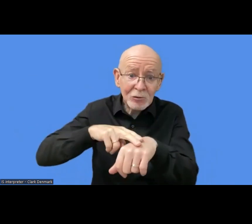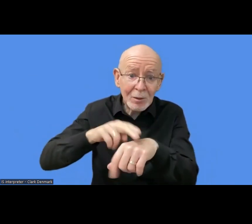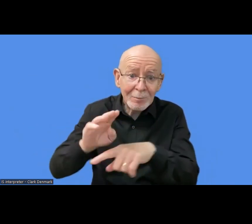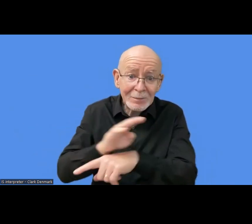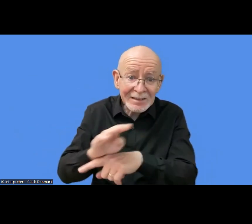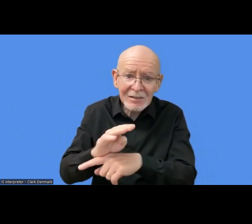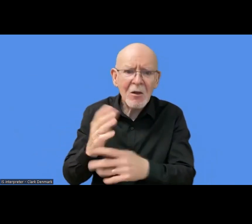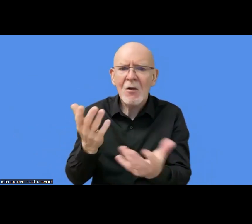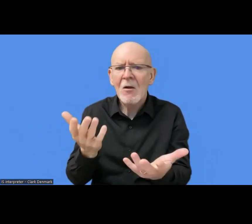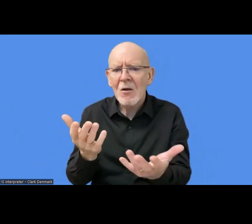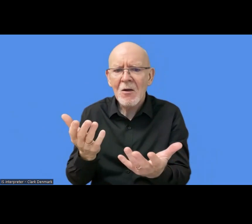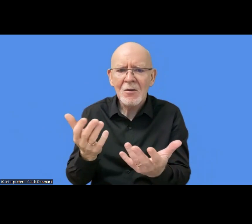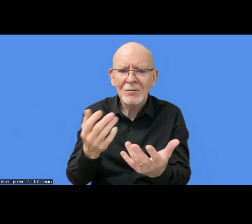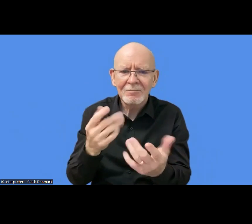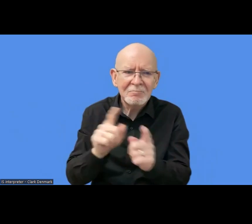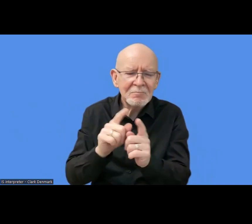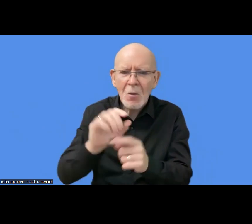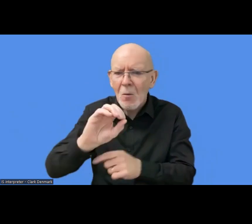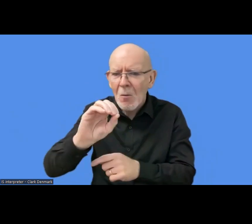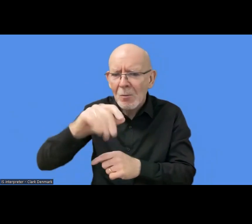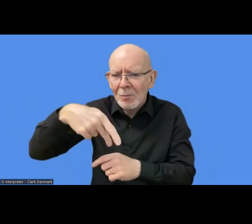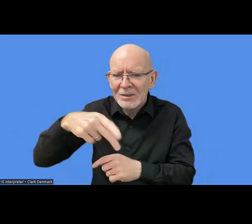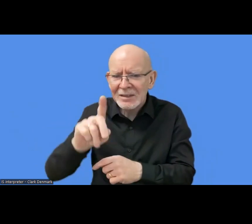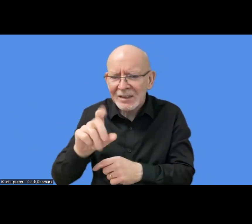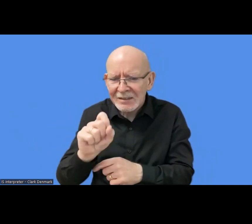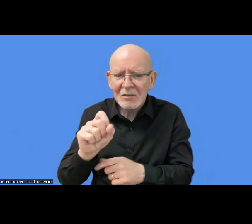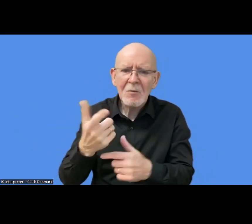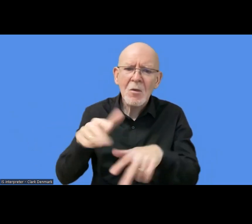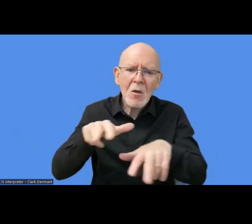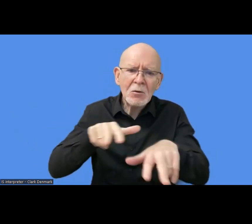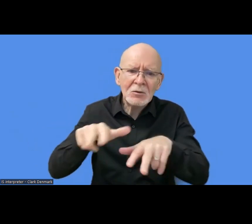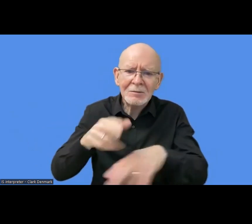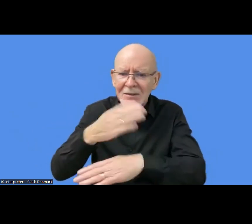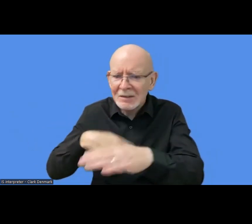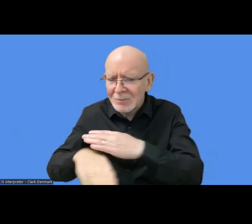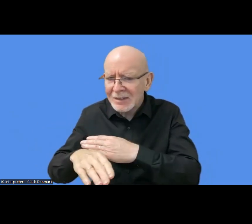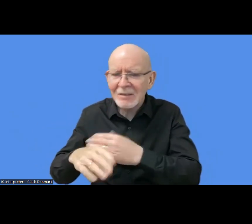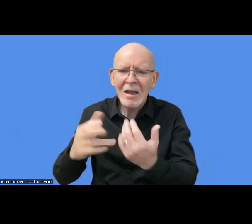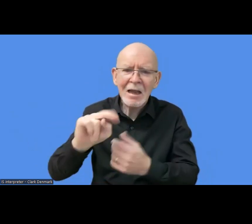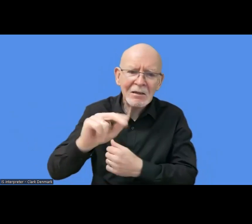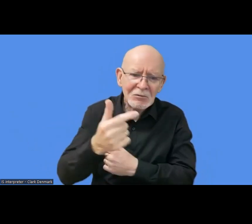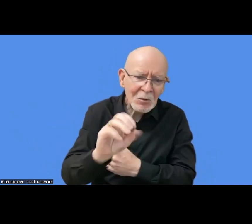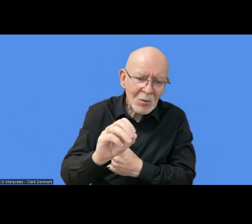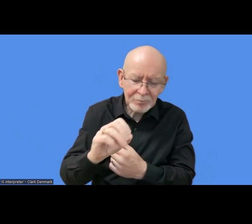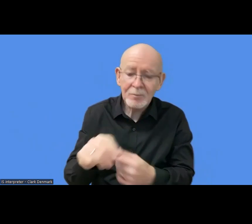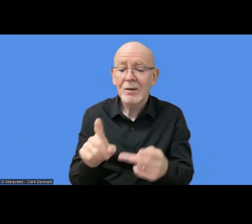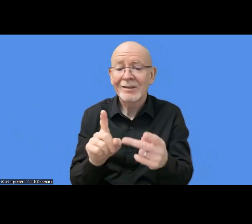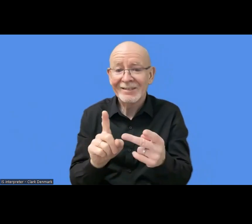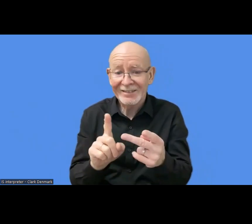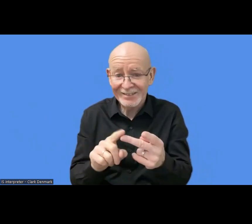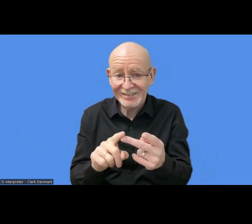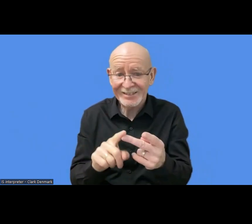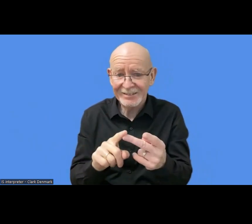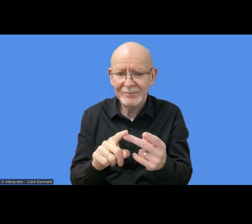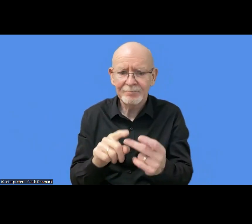the Global Business and Disability Network. So the one that is hosting this webinar today. As you might